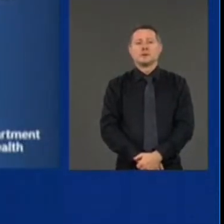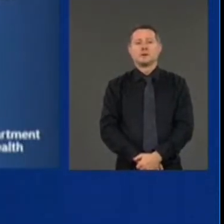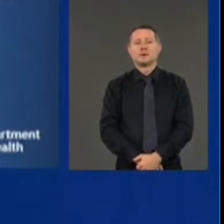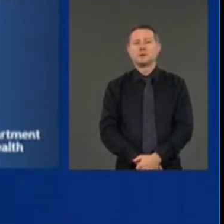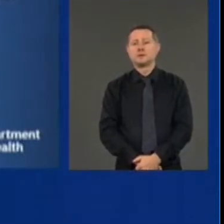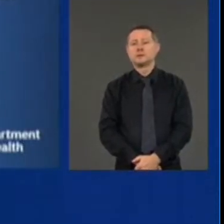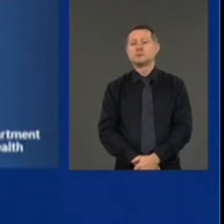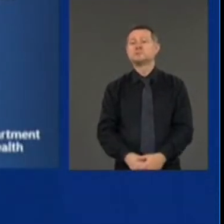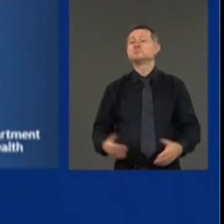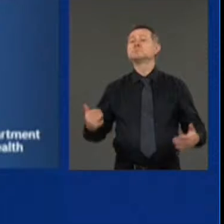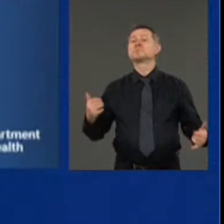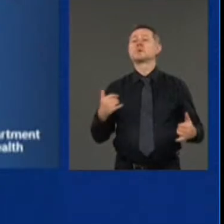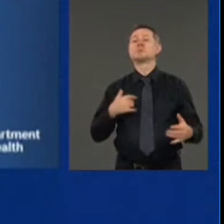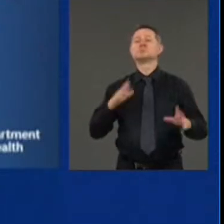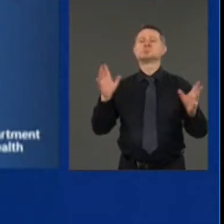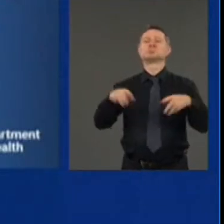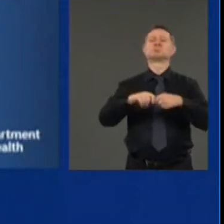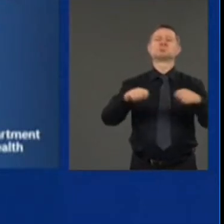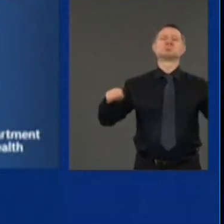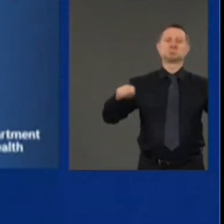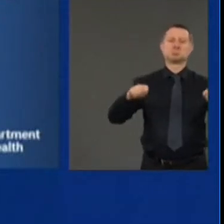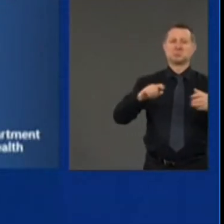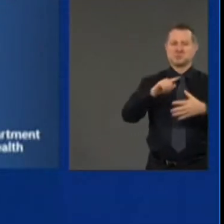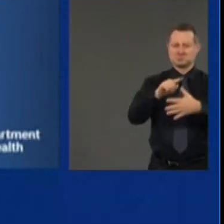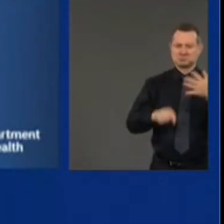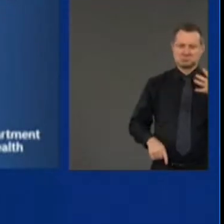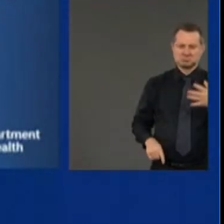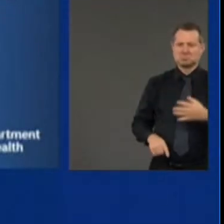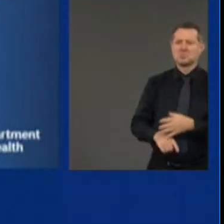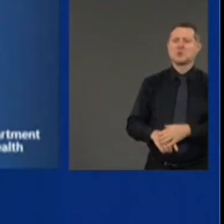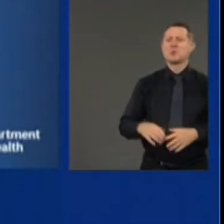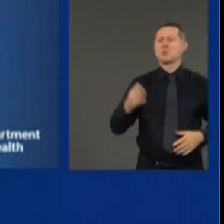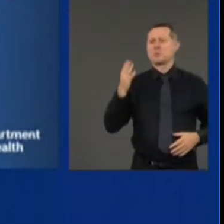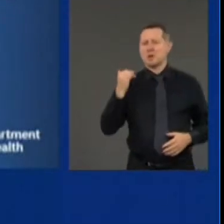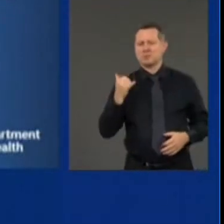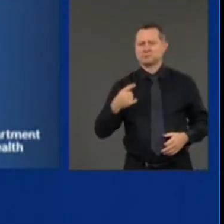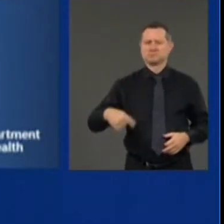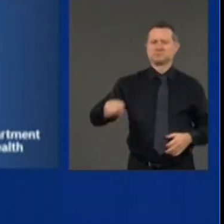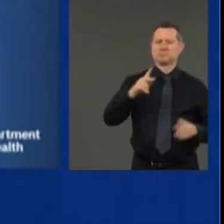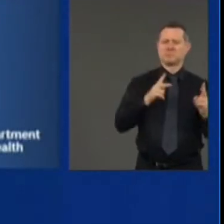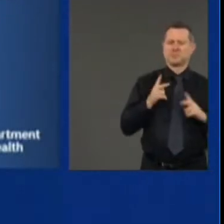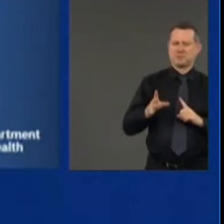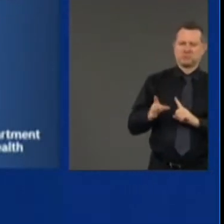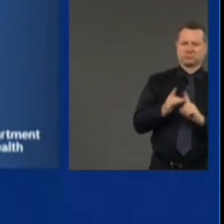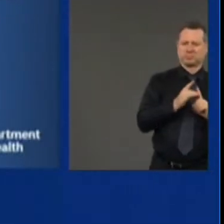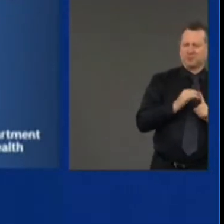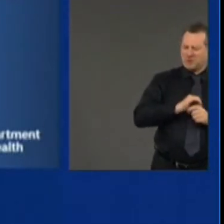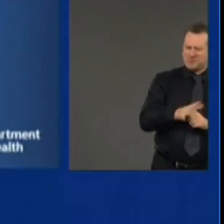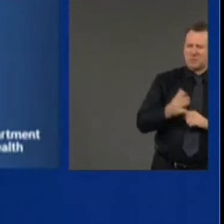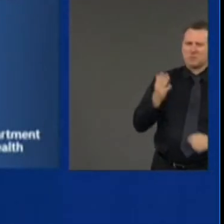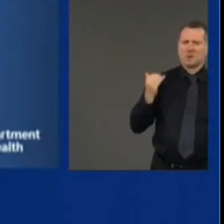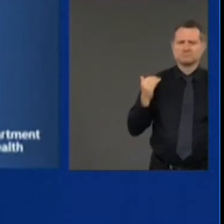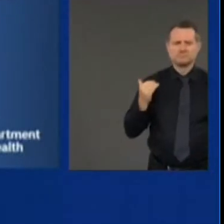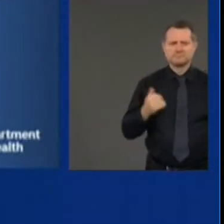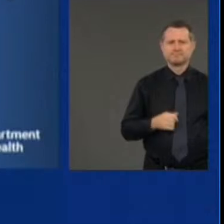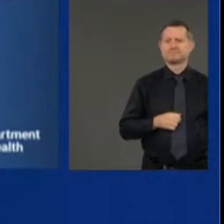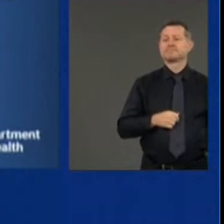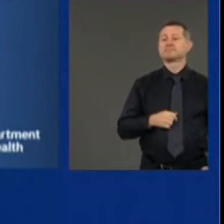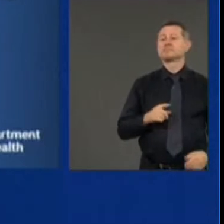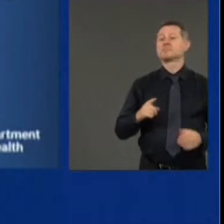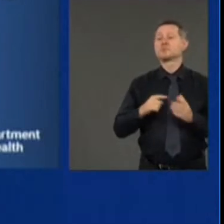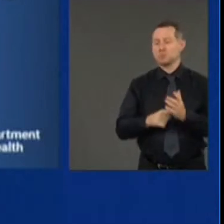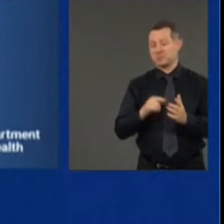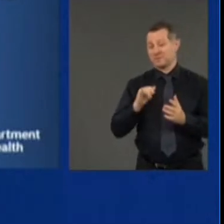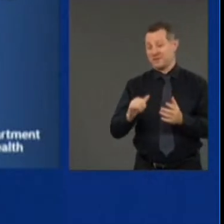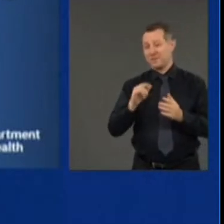So in conclusion, what caused nursing home residents to get COVID-19? The data shows that the nursing home residents